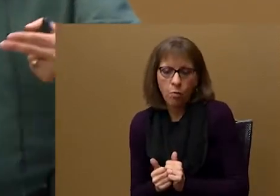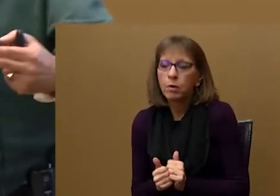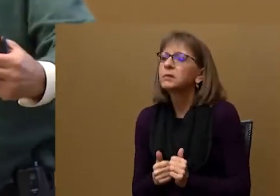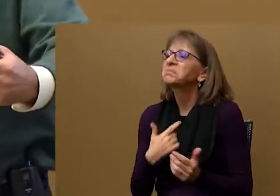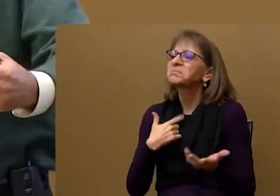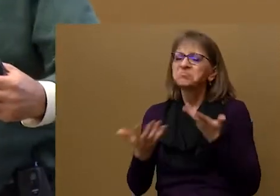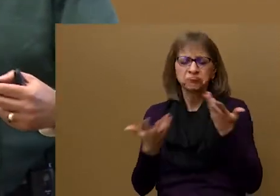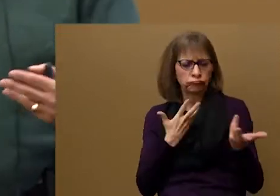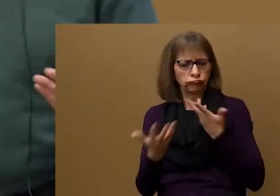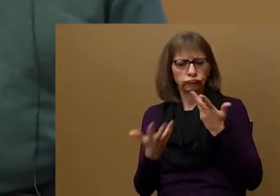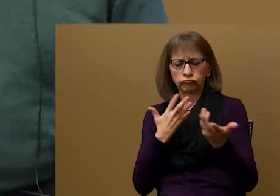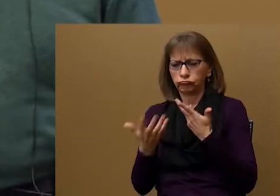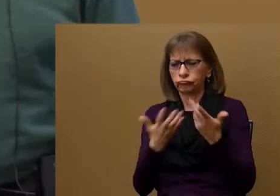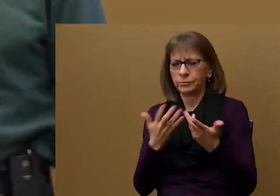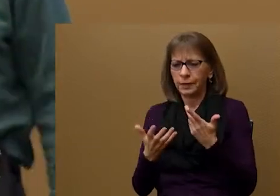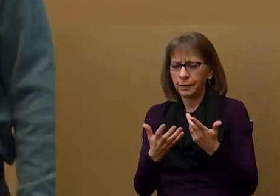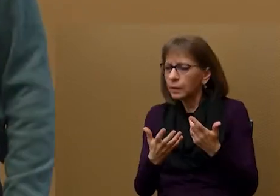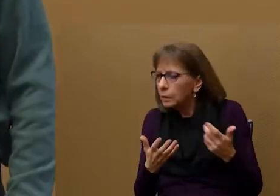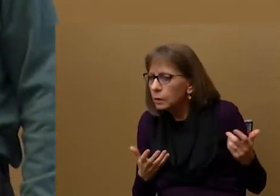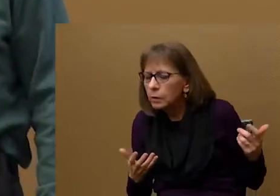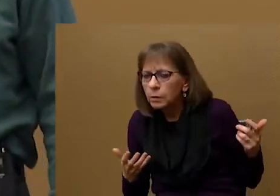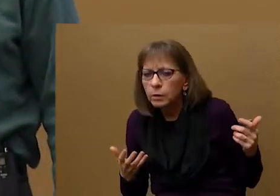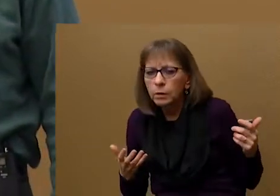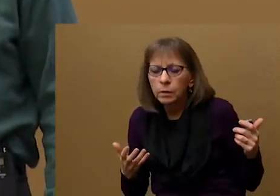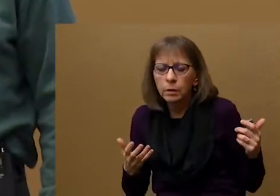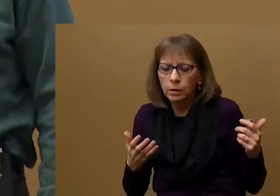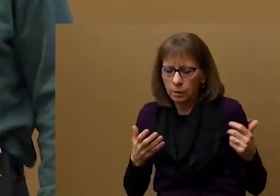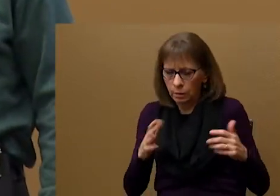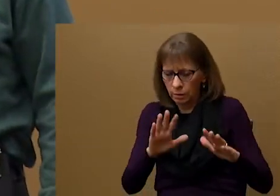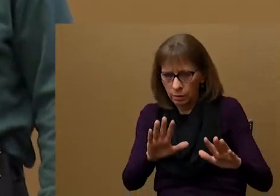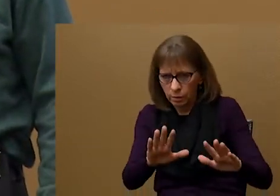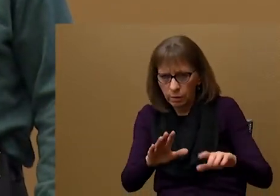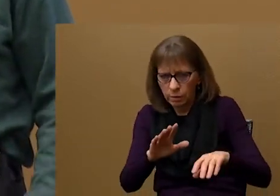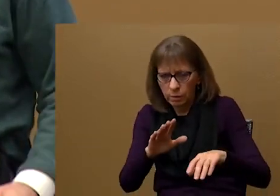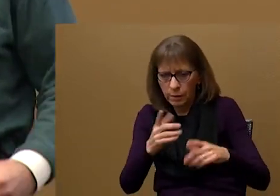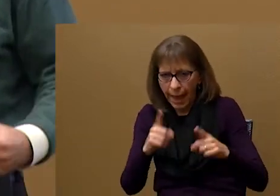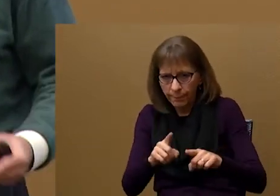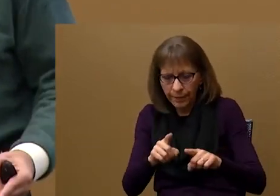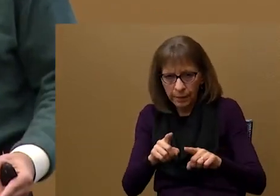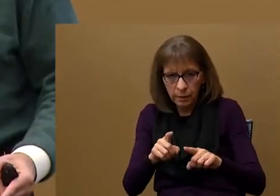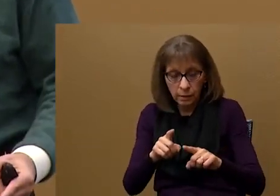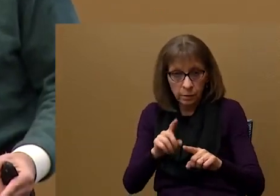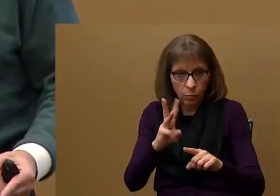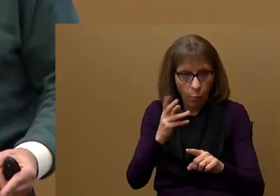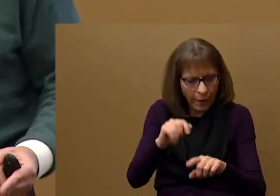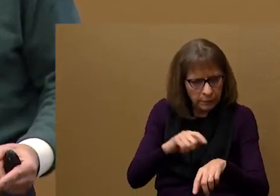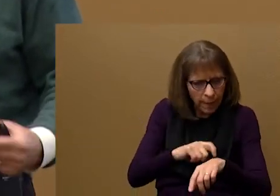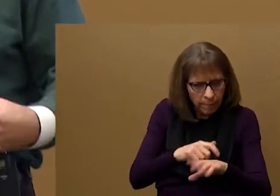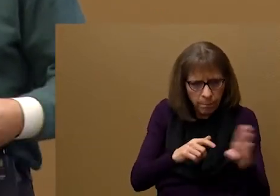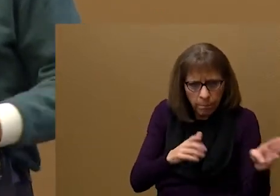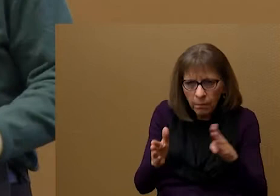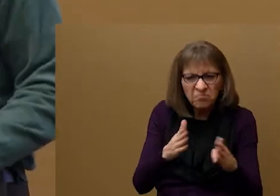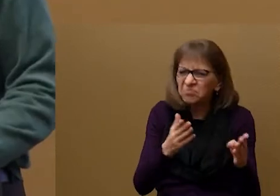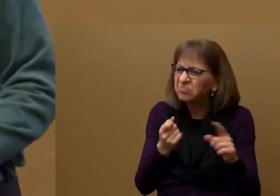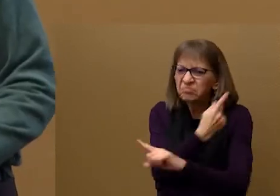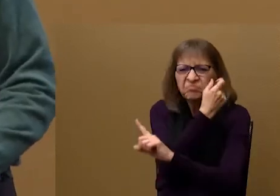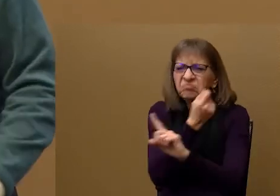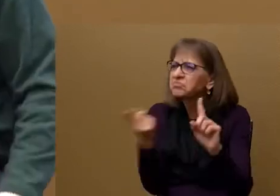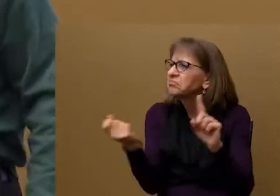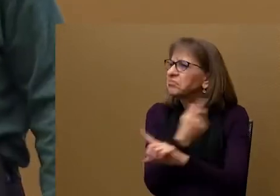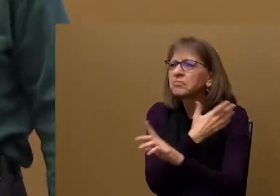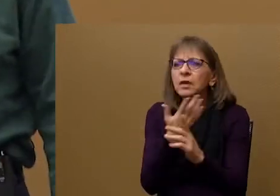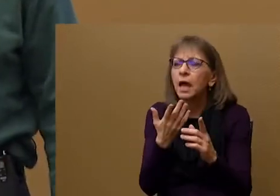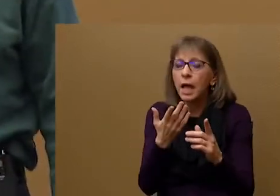How did it end? And I'm talking to people, and all the time we would find ourselves going, did this happen? When did this